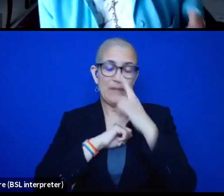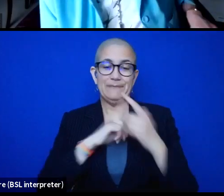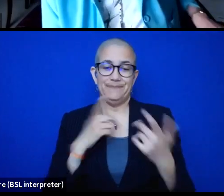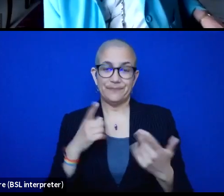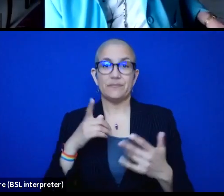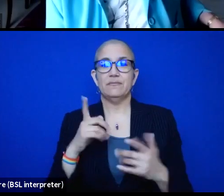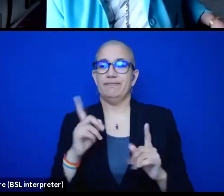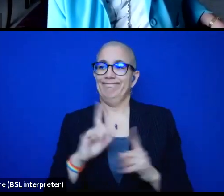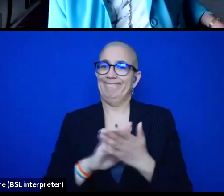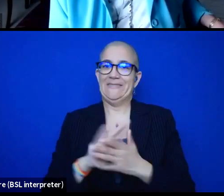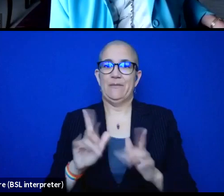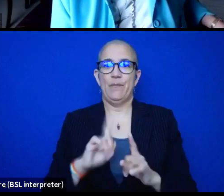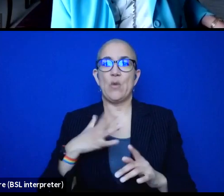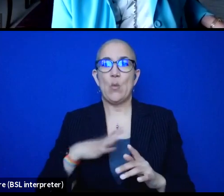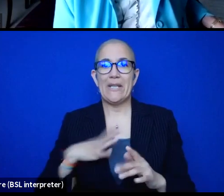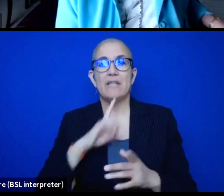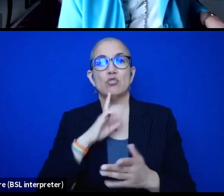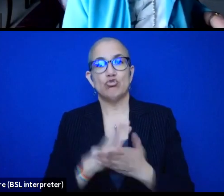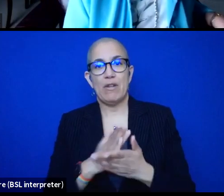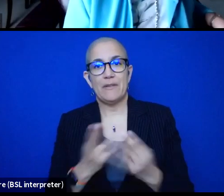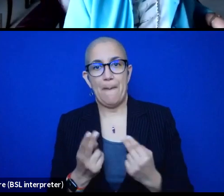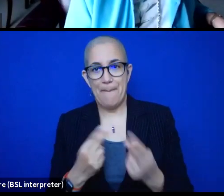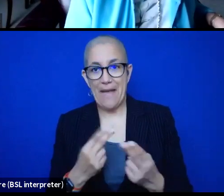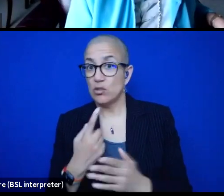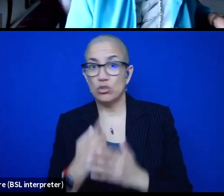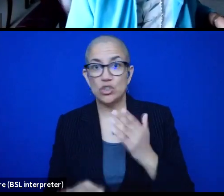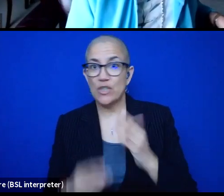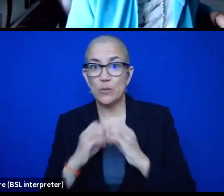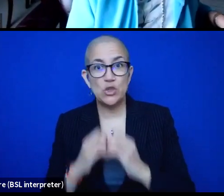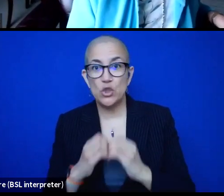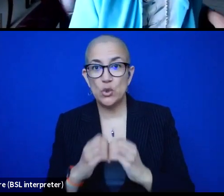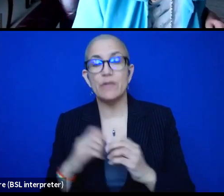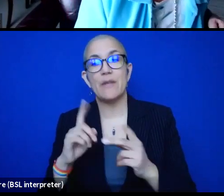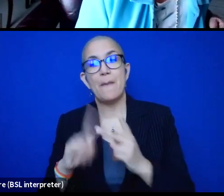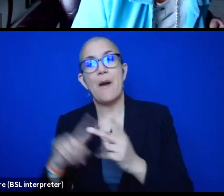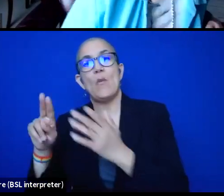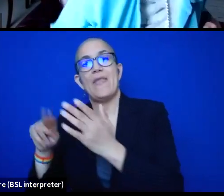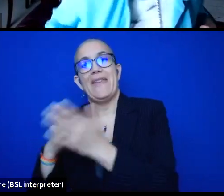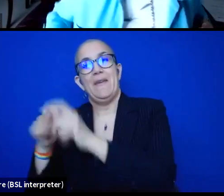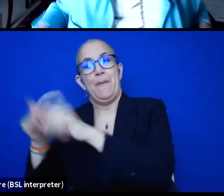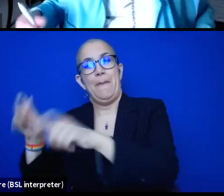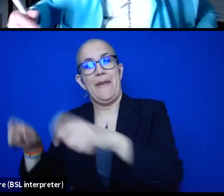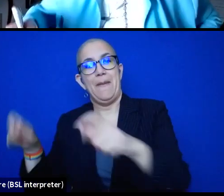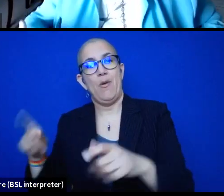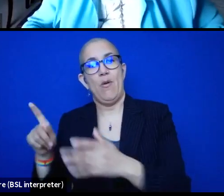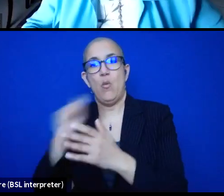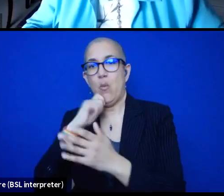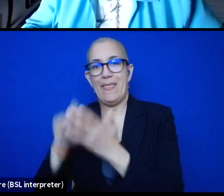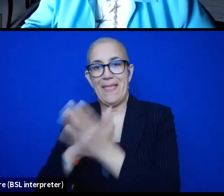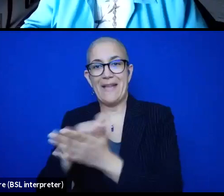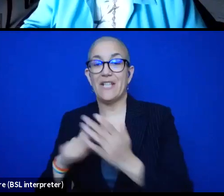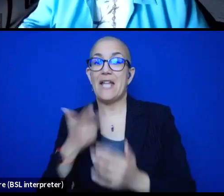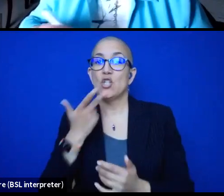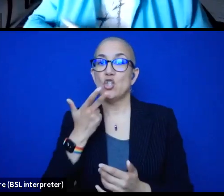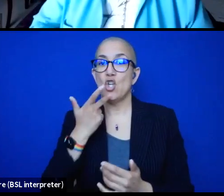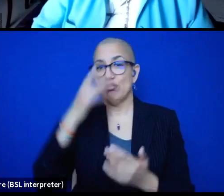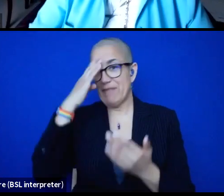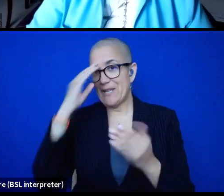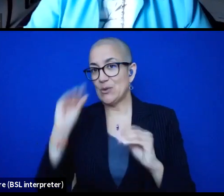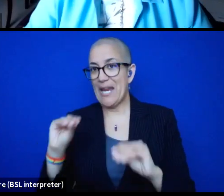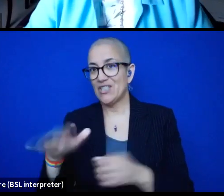to build back trust, not just with students, but with the electorate, and that tertiary education is one of the areas it went wrong. I mean, I